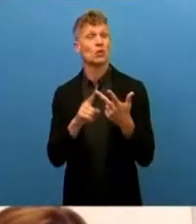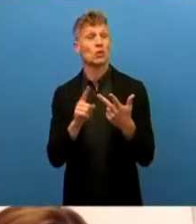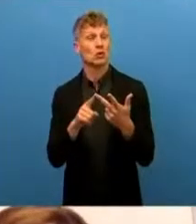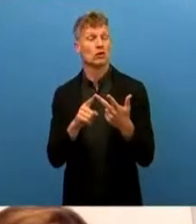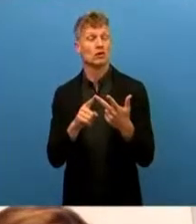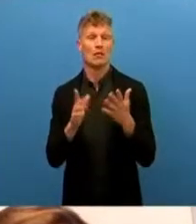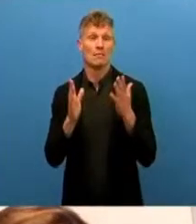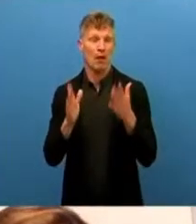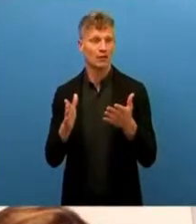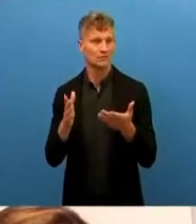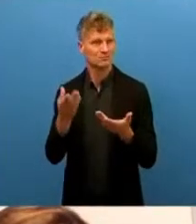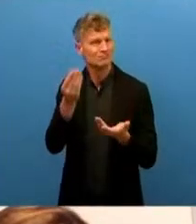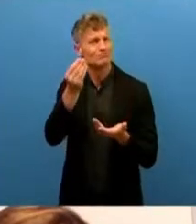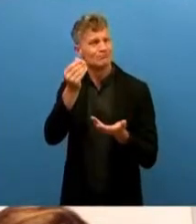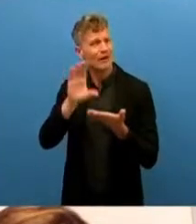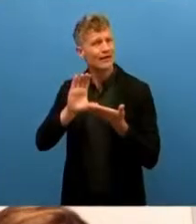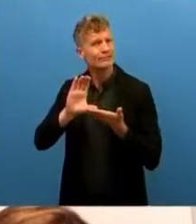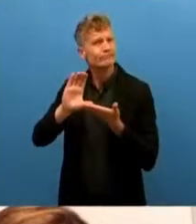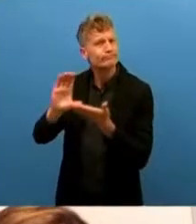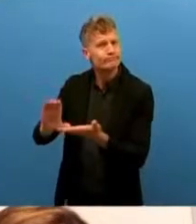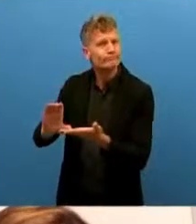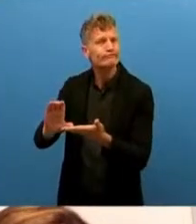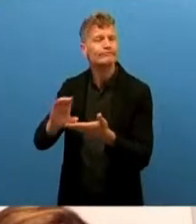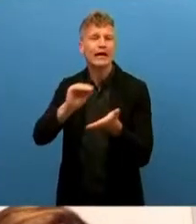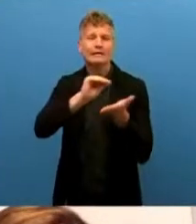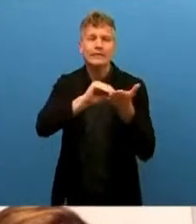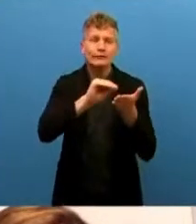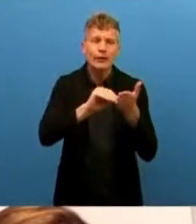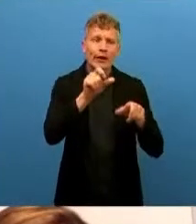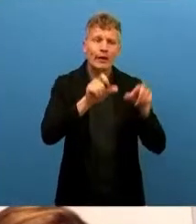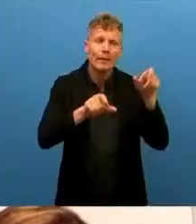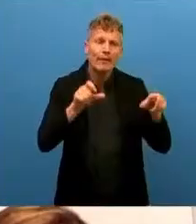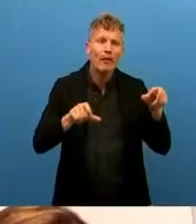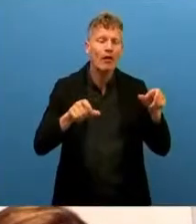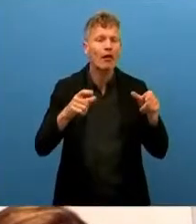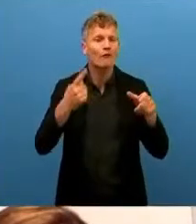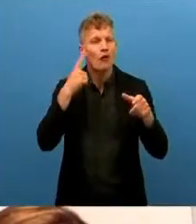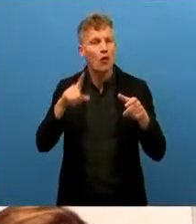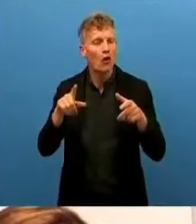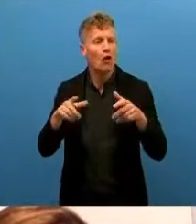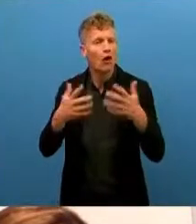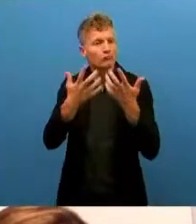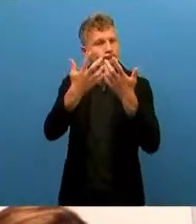to facilitate the participation of indigenous peoples from